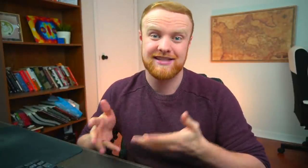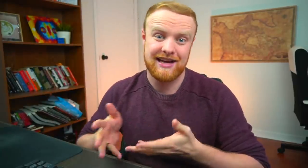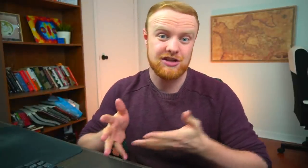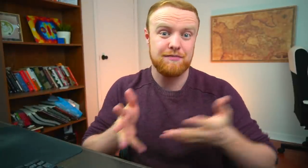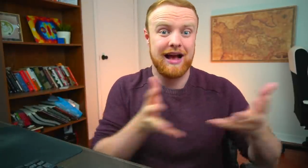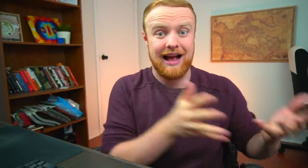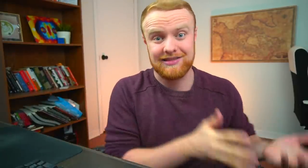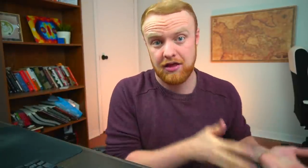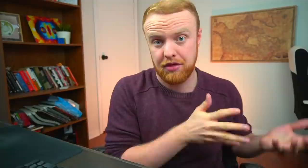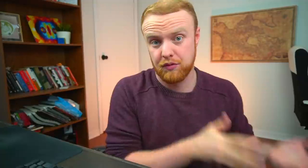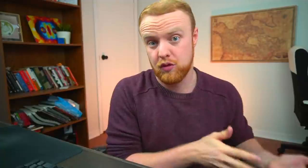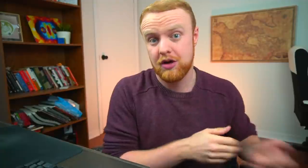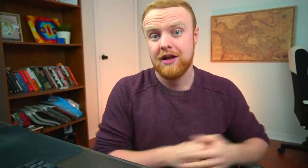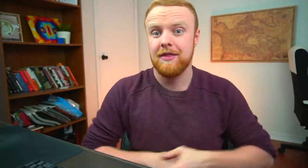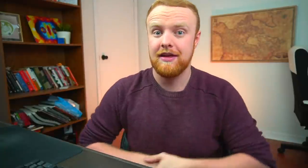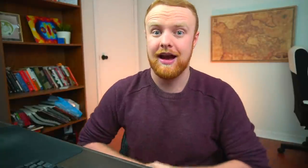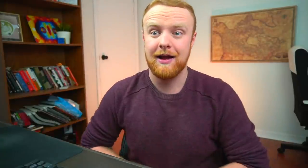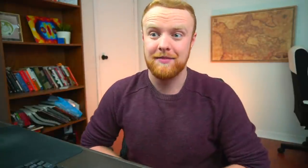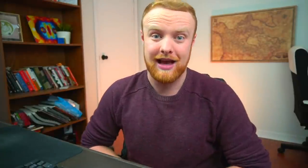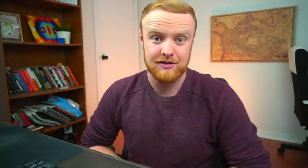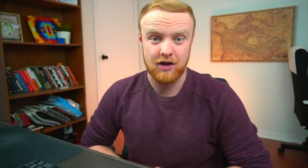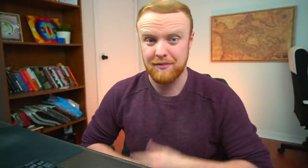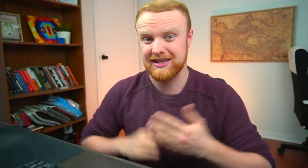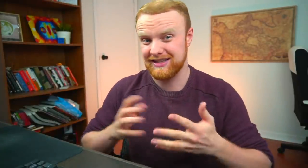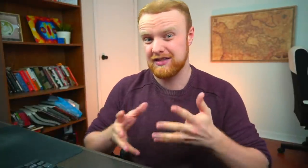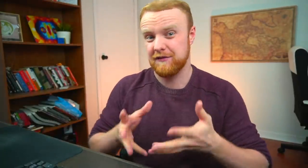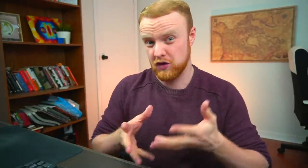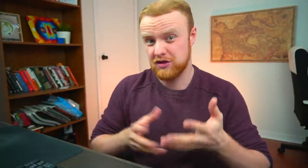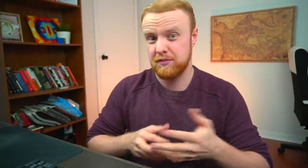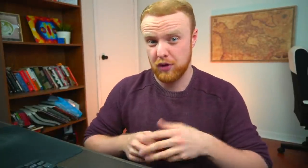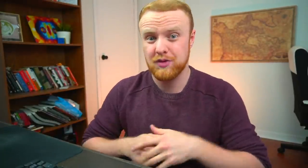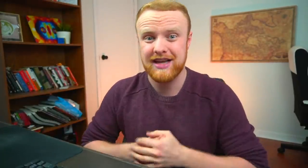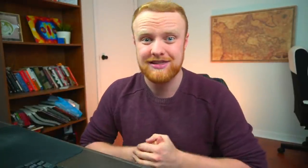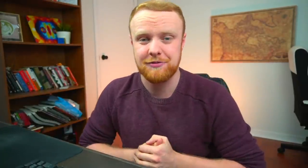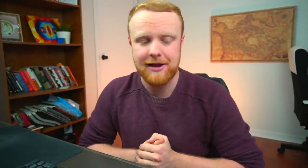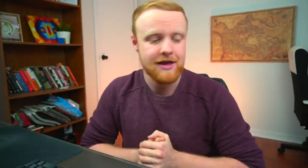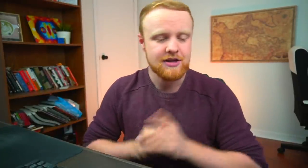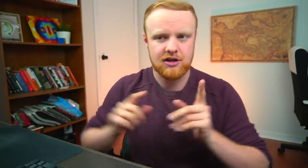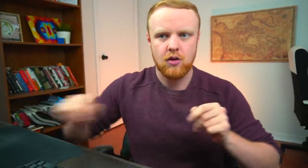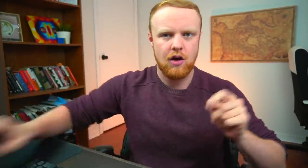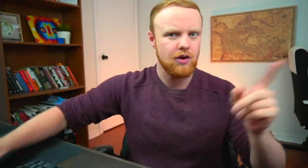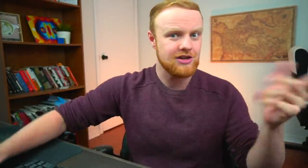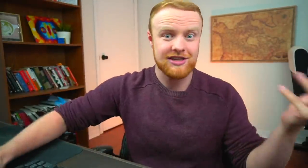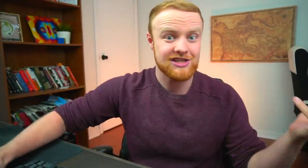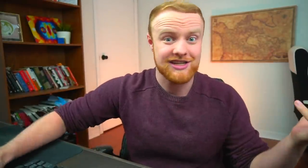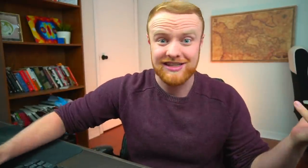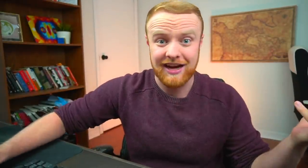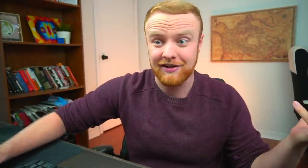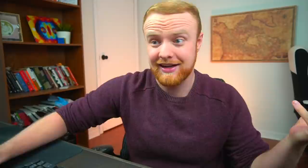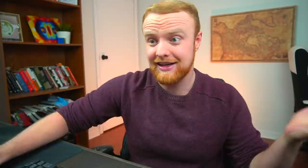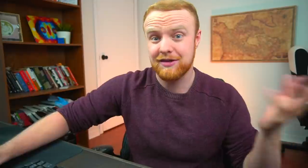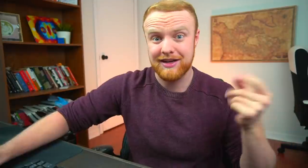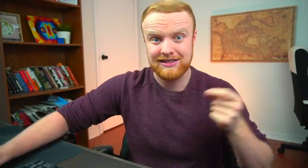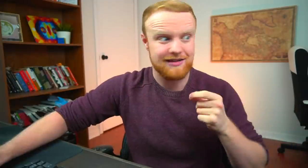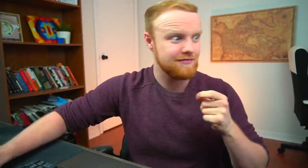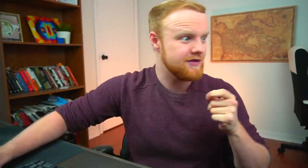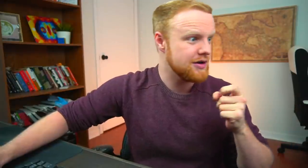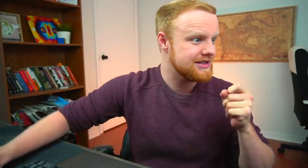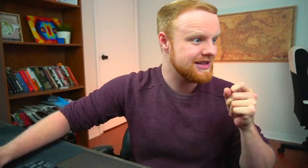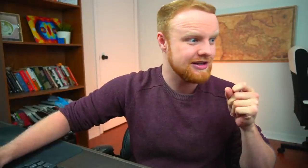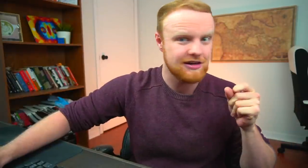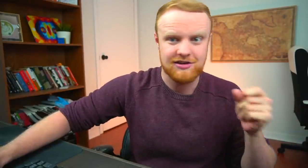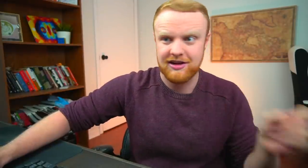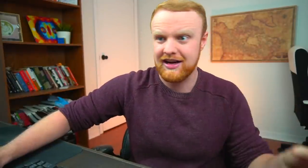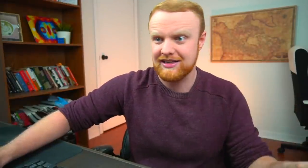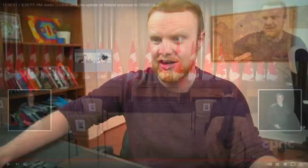budget has actually passed through the House of Commons, at least the first process, right? So we're actually just going to dive right in here because I've